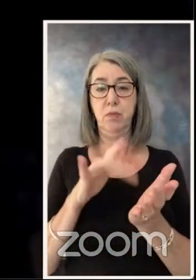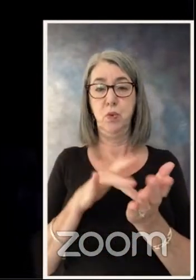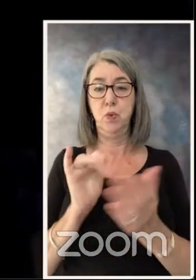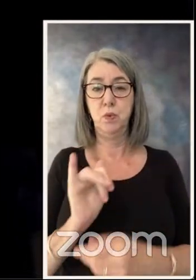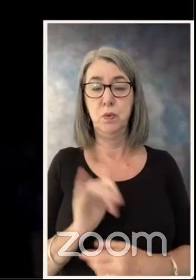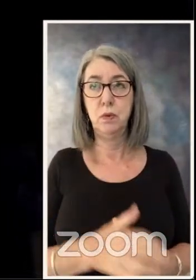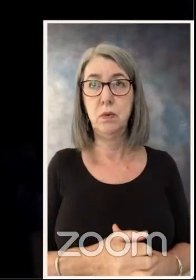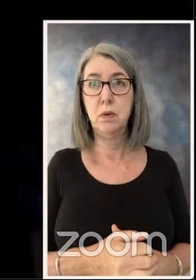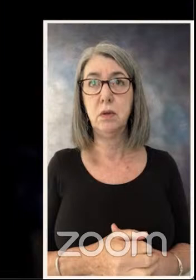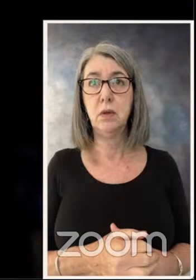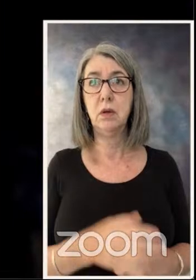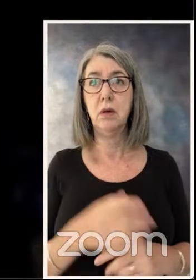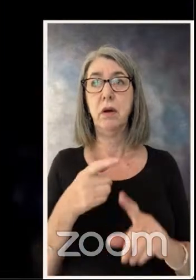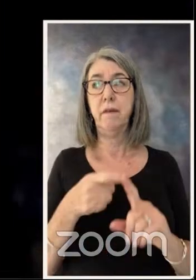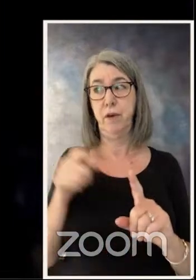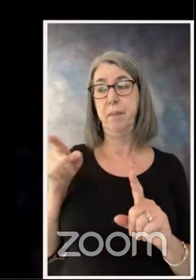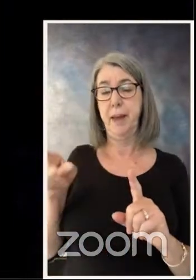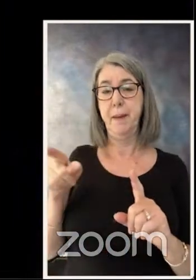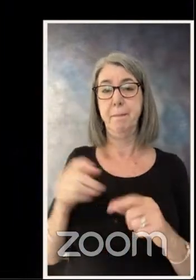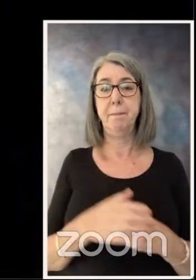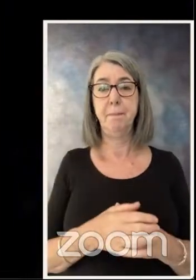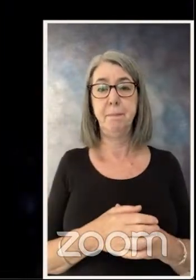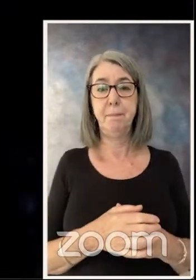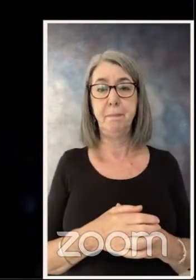abuse from him.